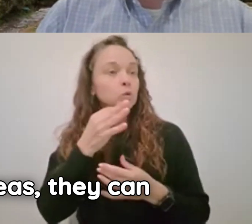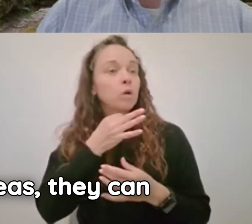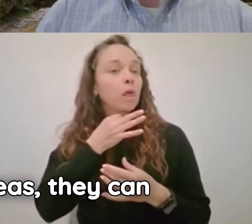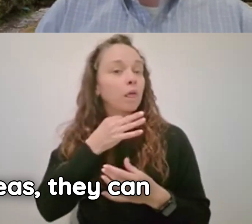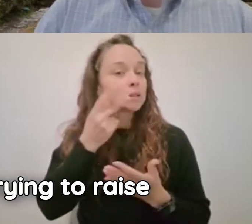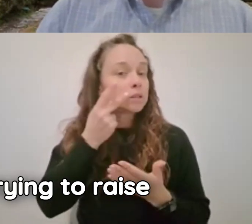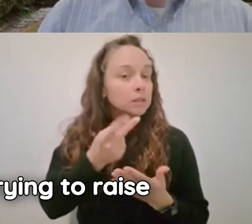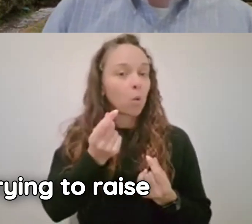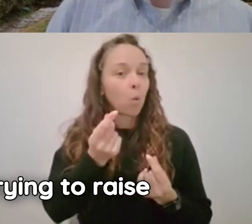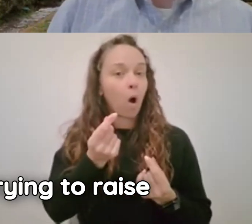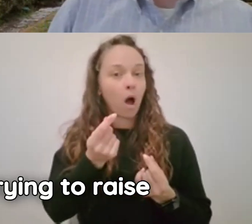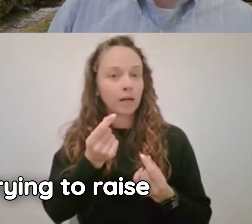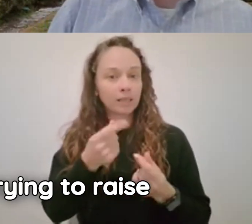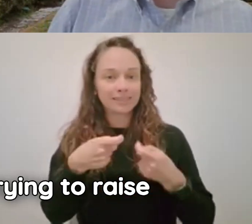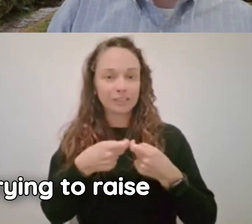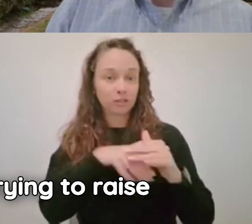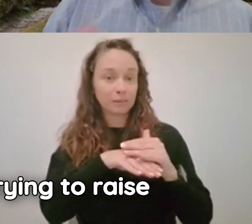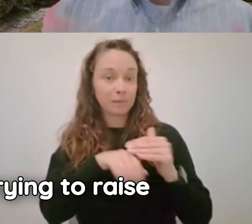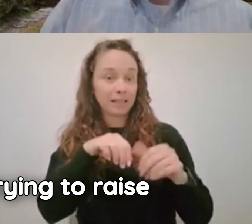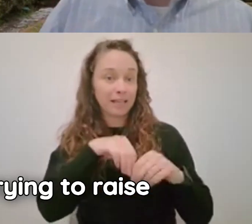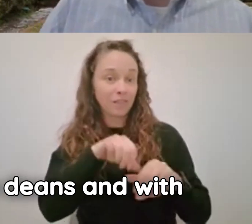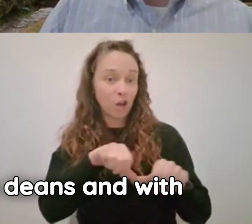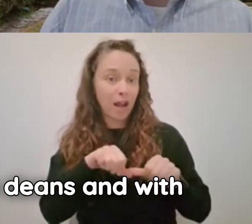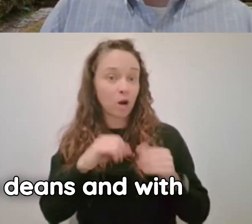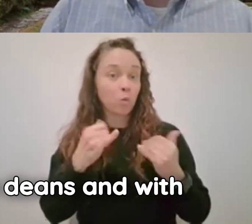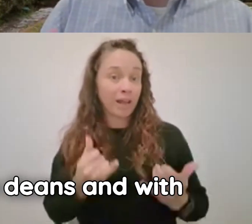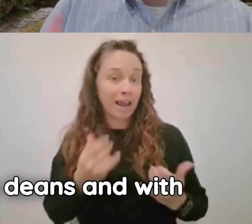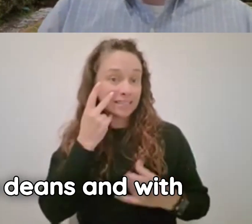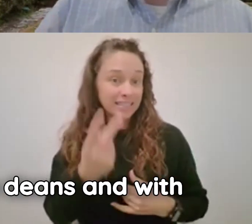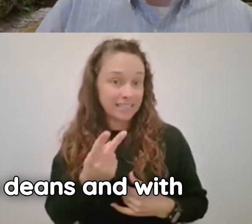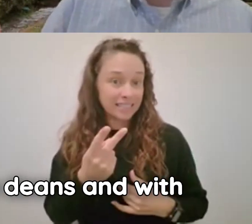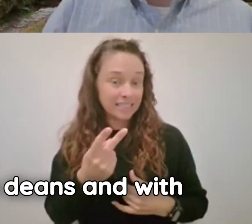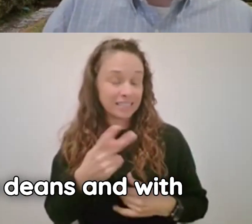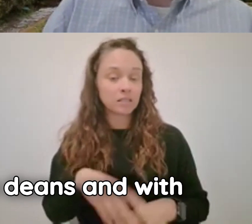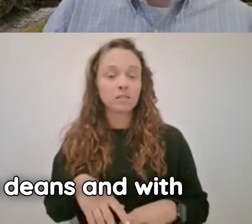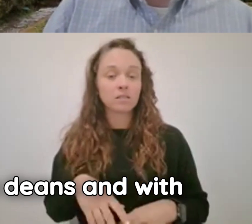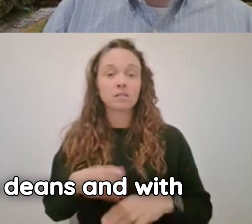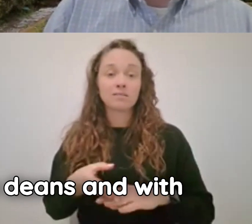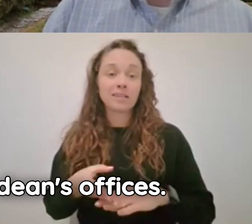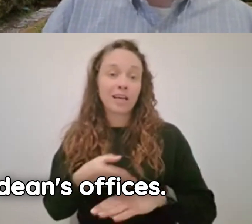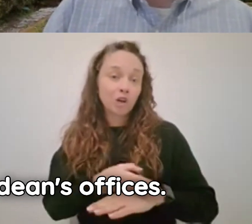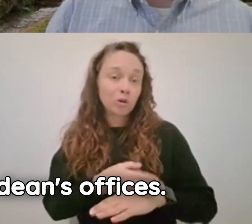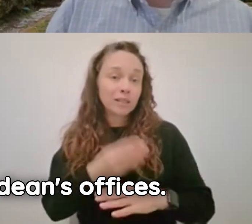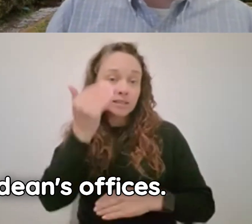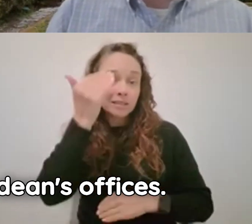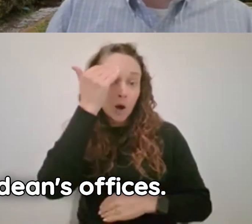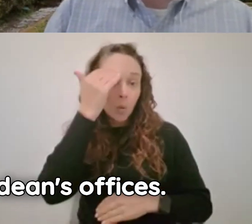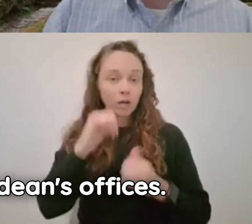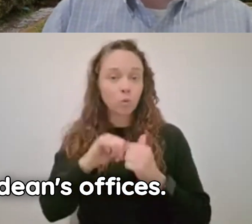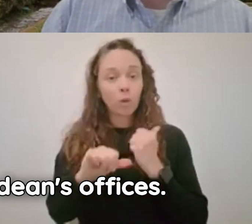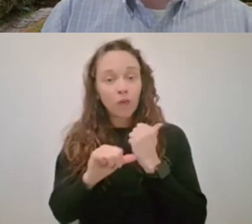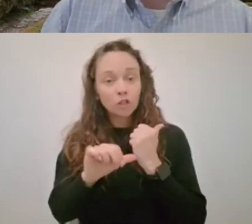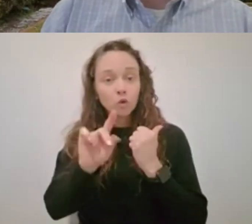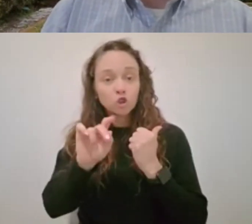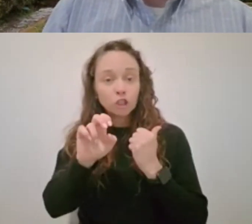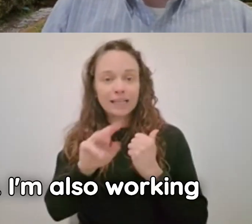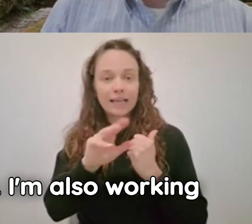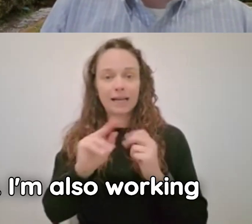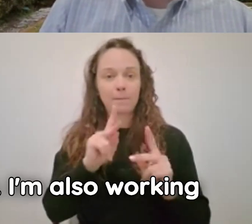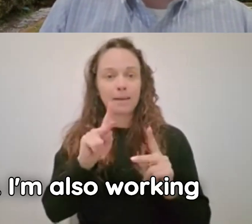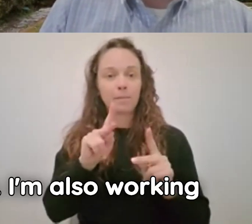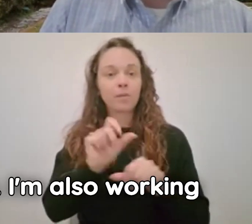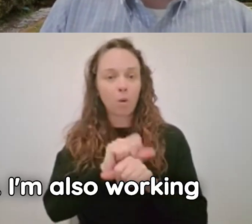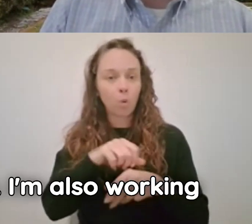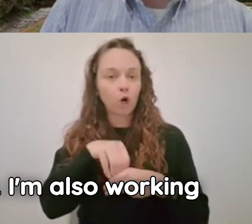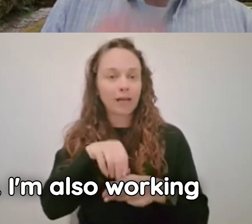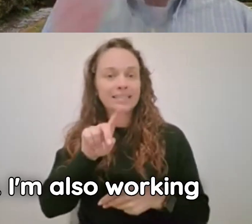their areas, they can see it now. And we're trying to raise awareness with associate deans and with the people that work in dean's offices to